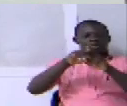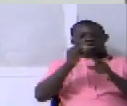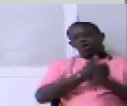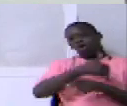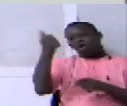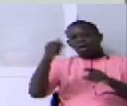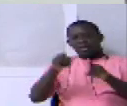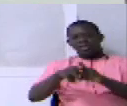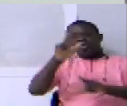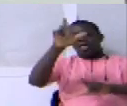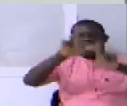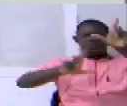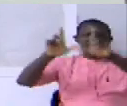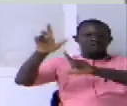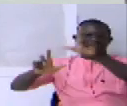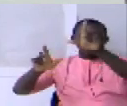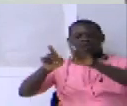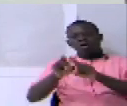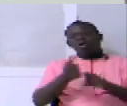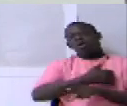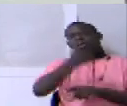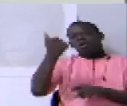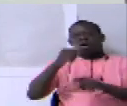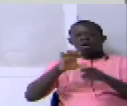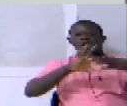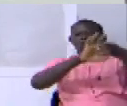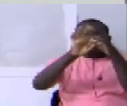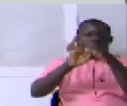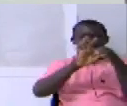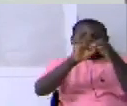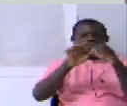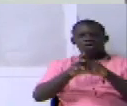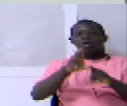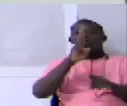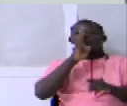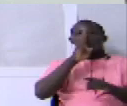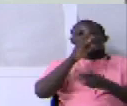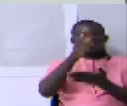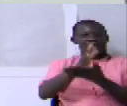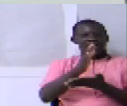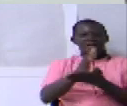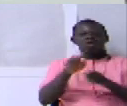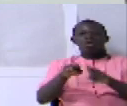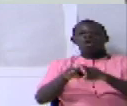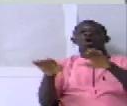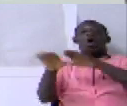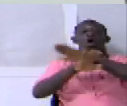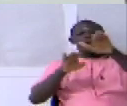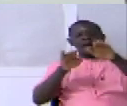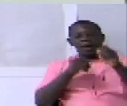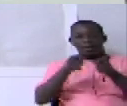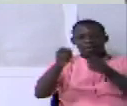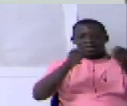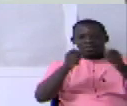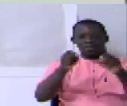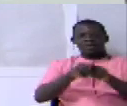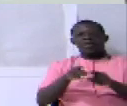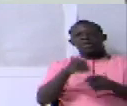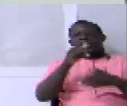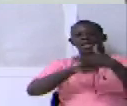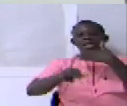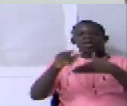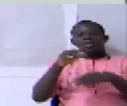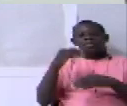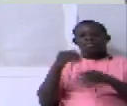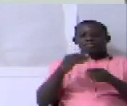of these organizations who are subject mainly to the management of the Personnel Management